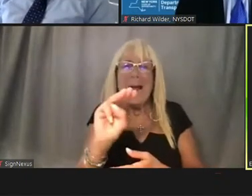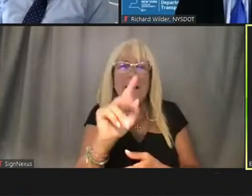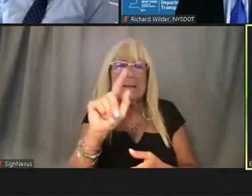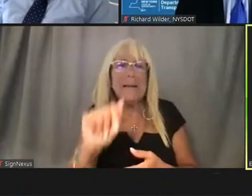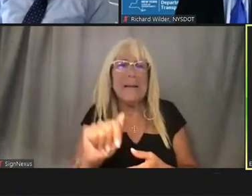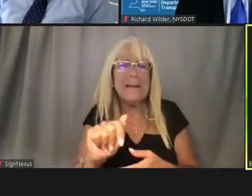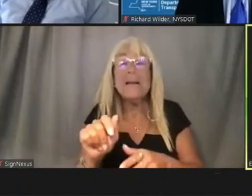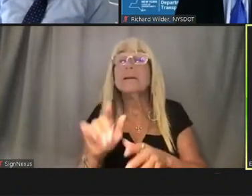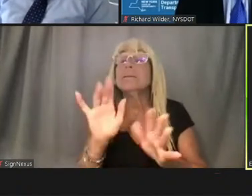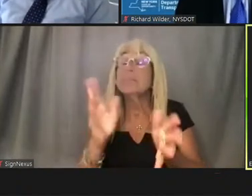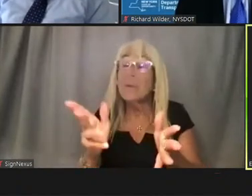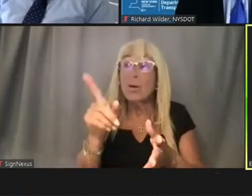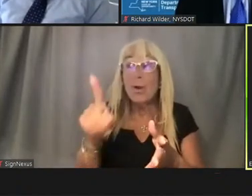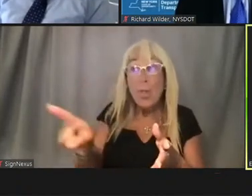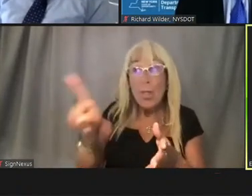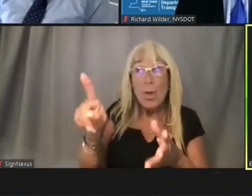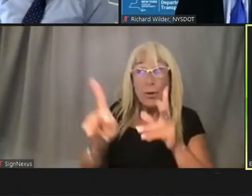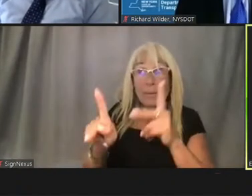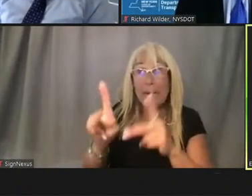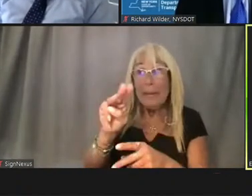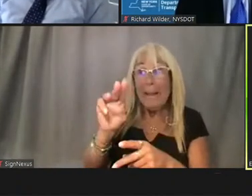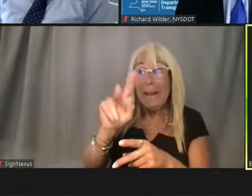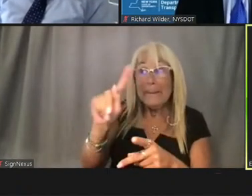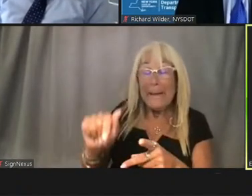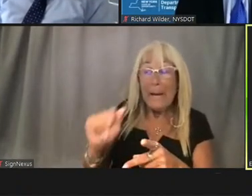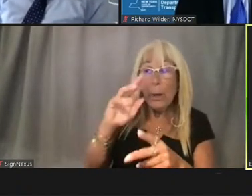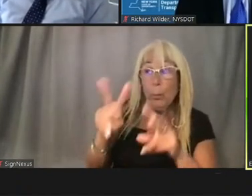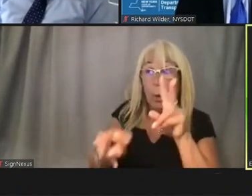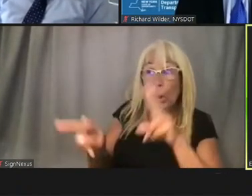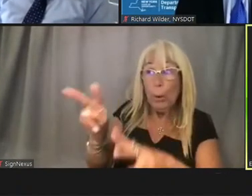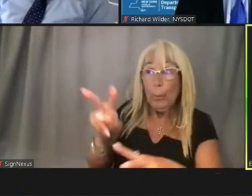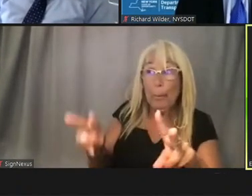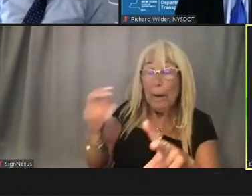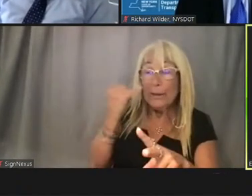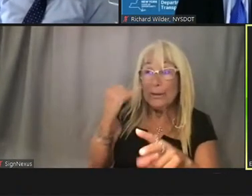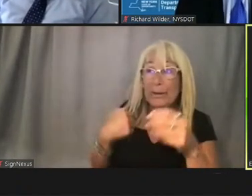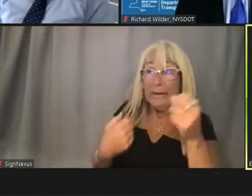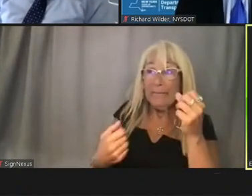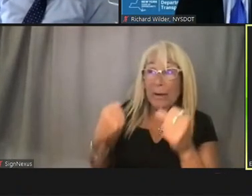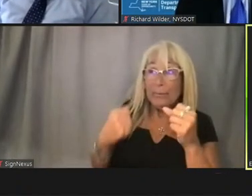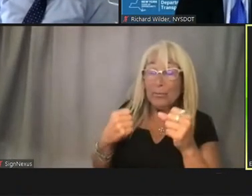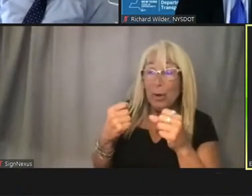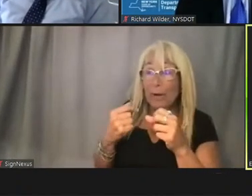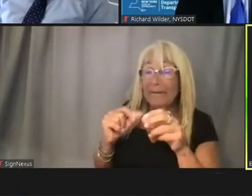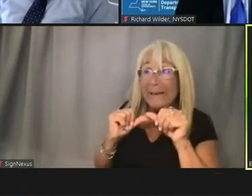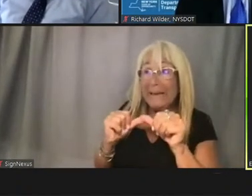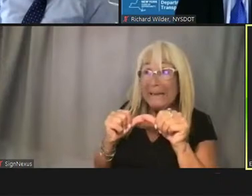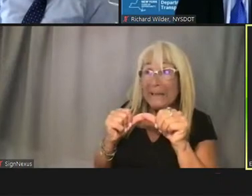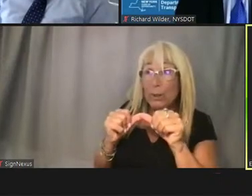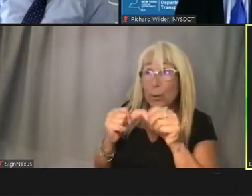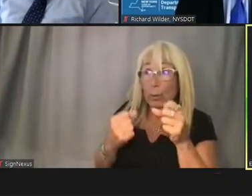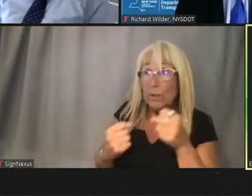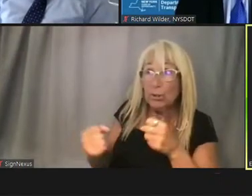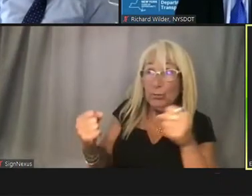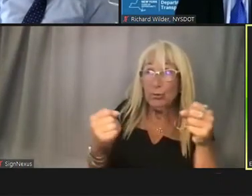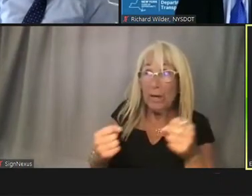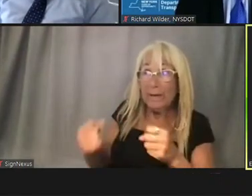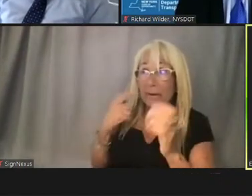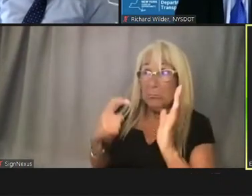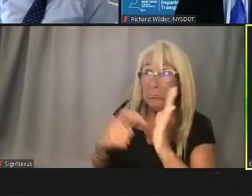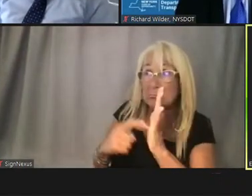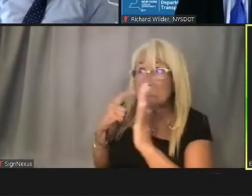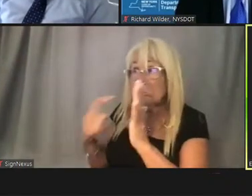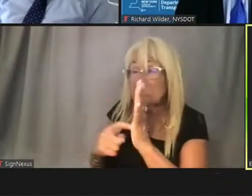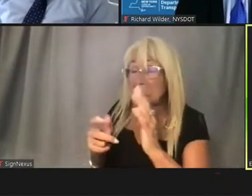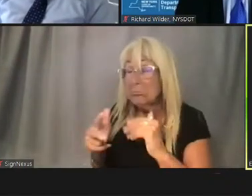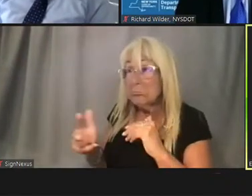people who are going to monitor whether or not I'm driving around and keeping going and and then turn around